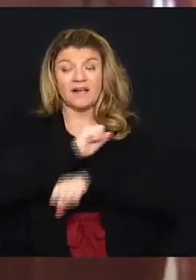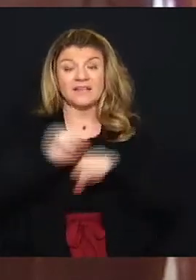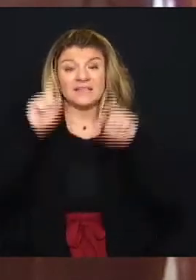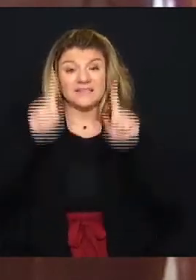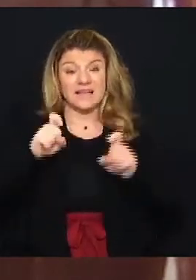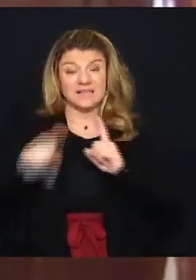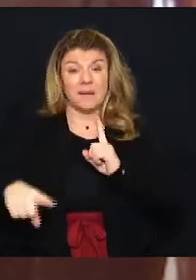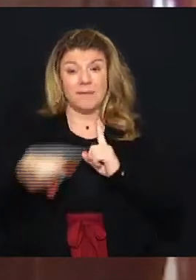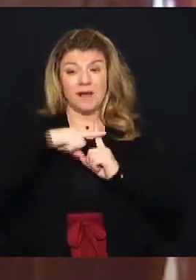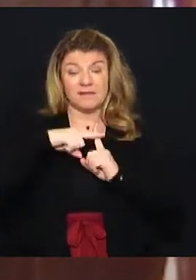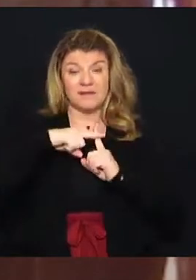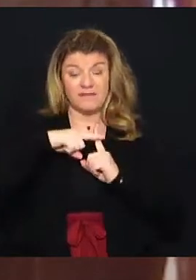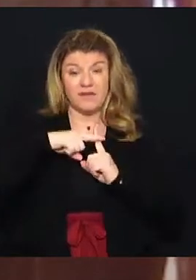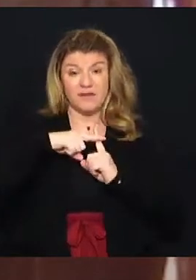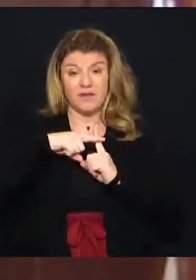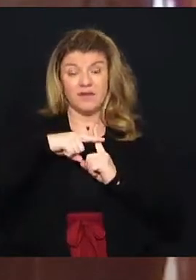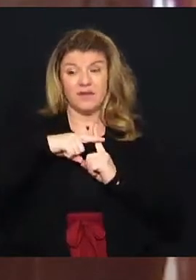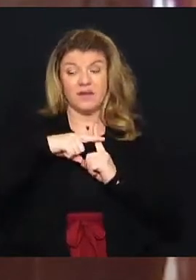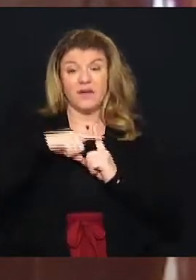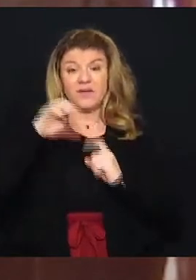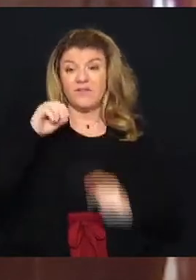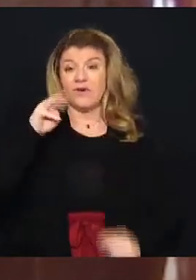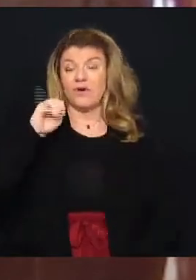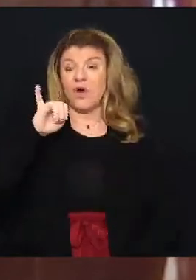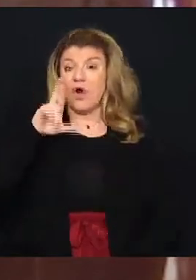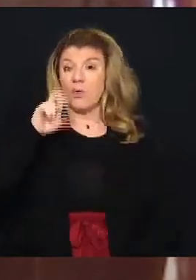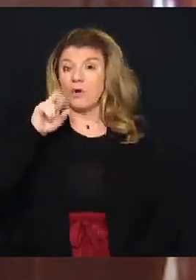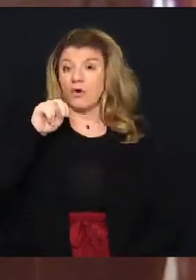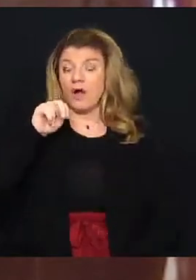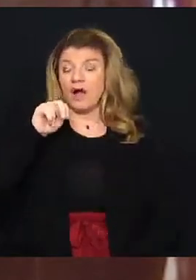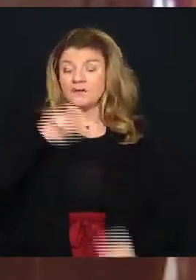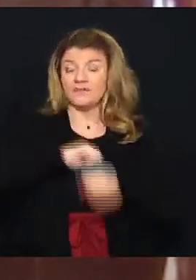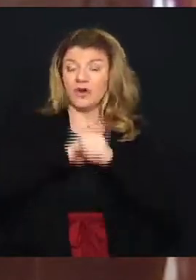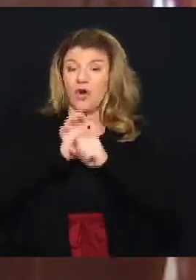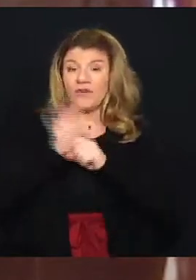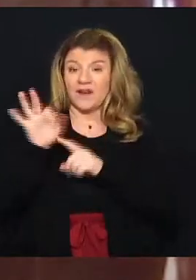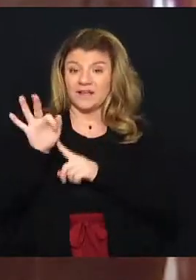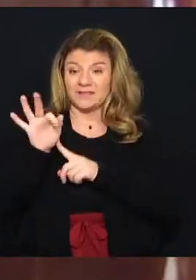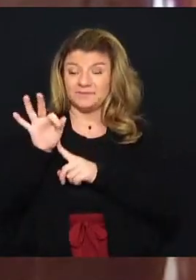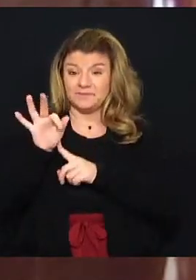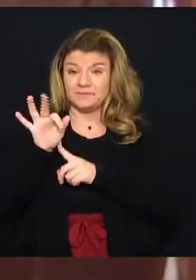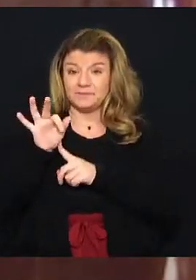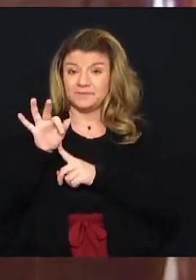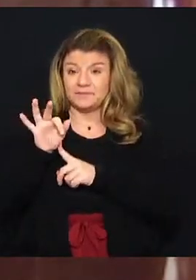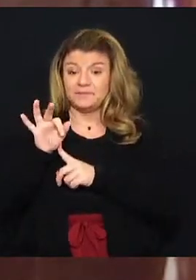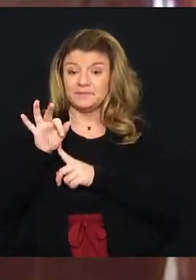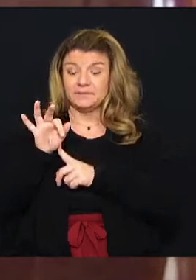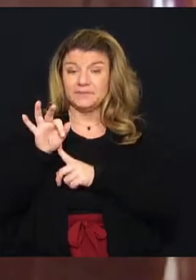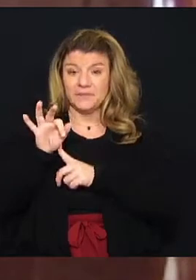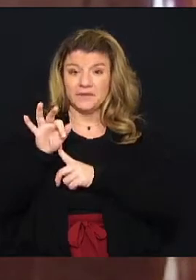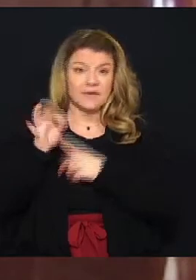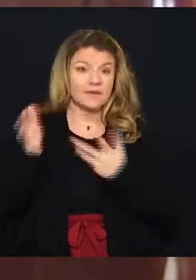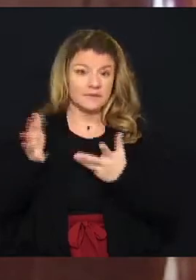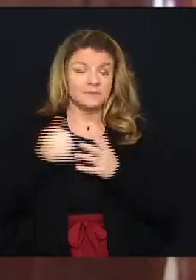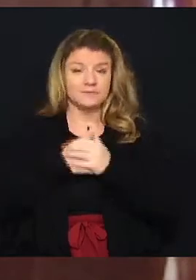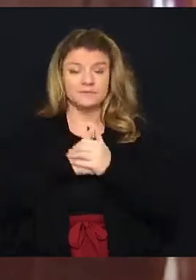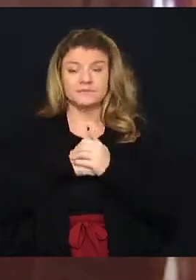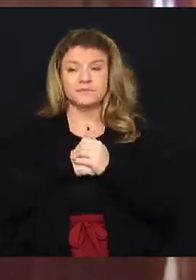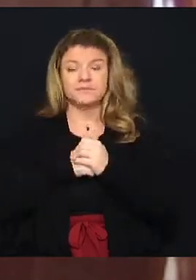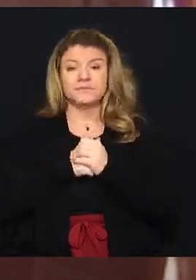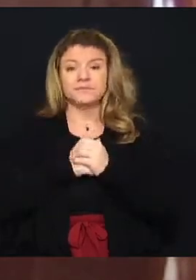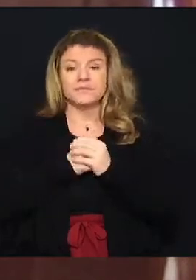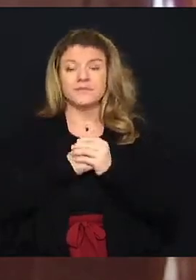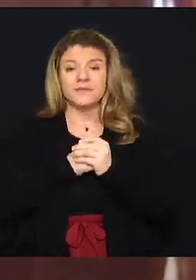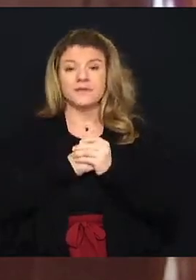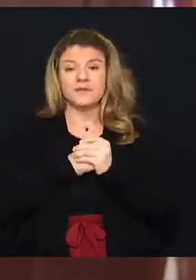positive for the Omicron variant or for COVID-19, with the presumption that it's the Omicron variant. Now,